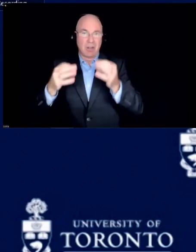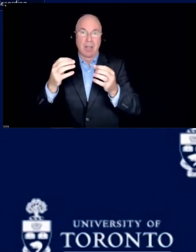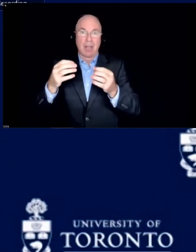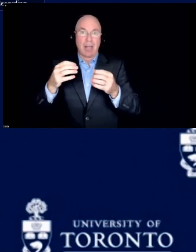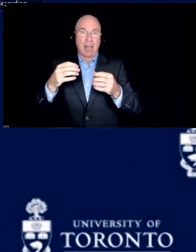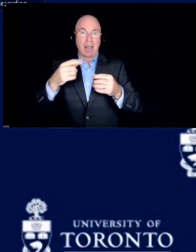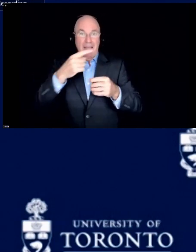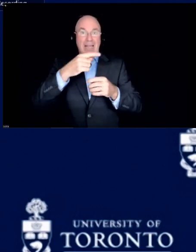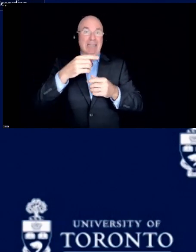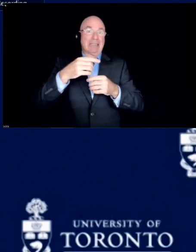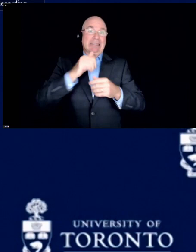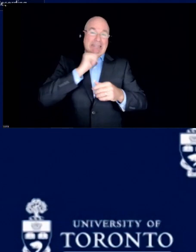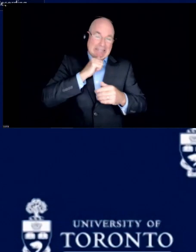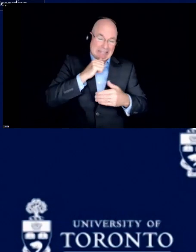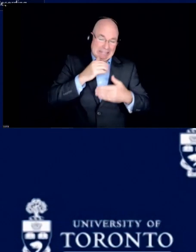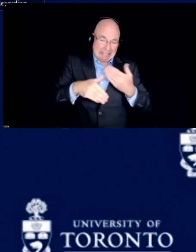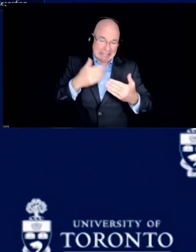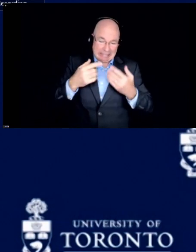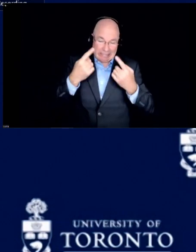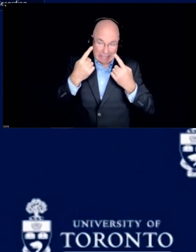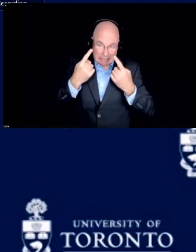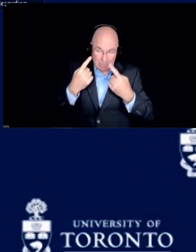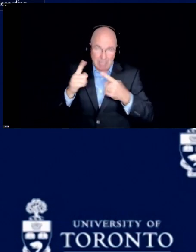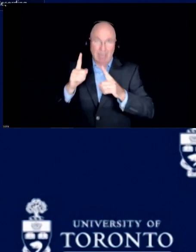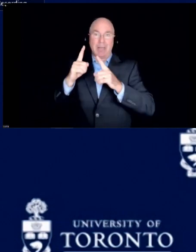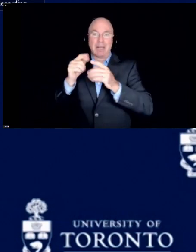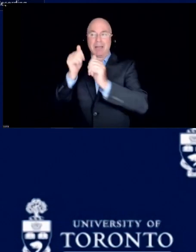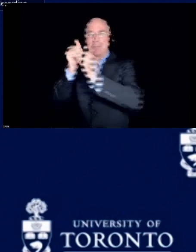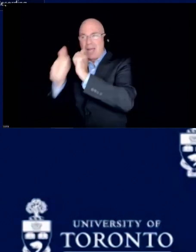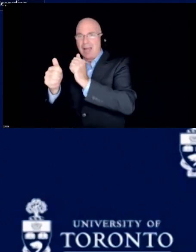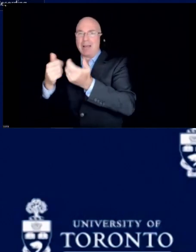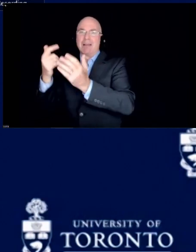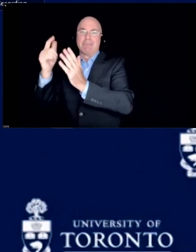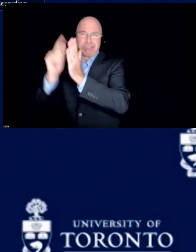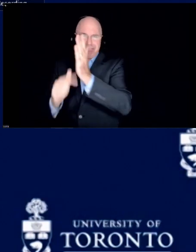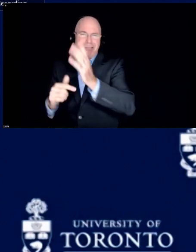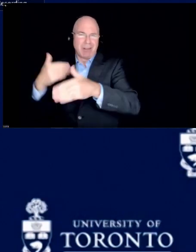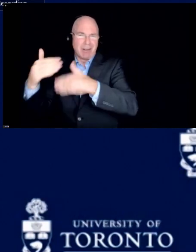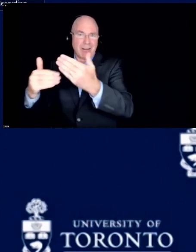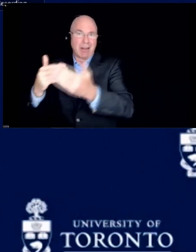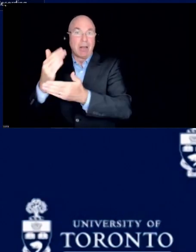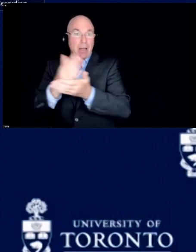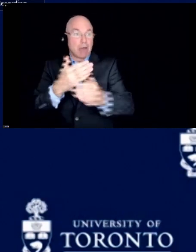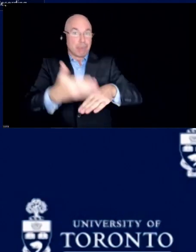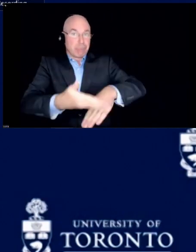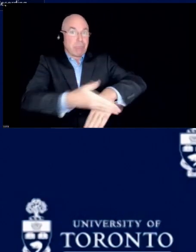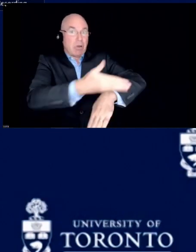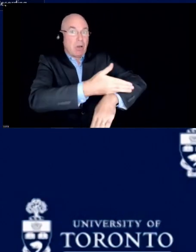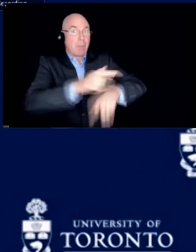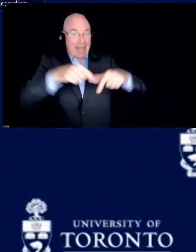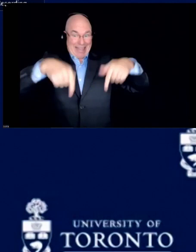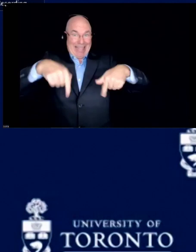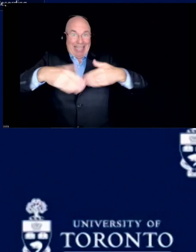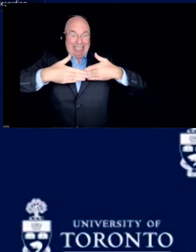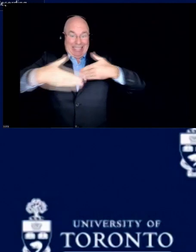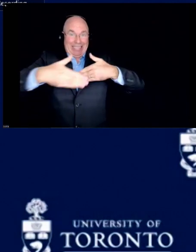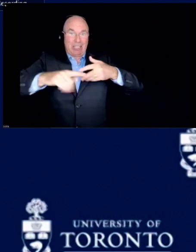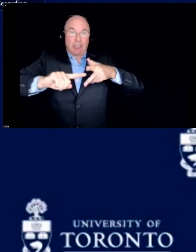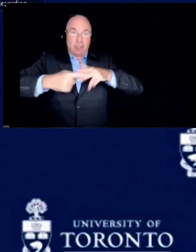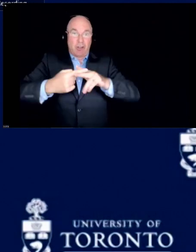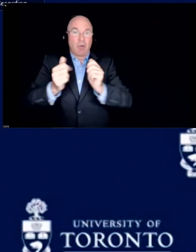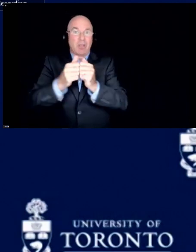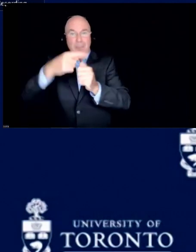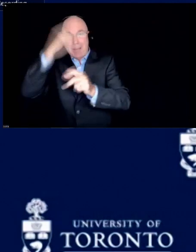and liberties that seem commonplace today. Our work over the next 2 days will be another one of these efforts that start with Black people's